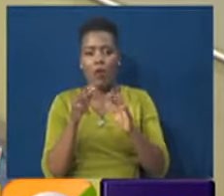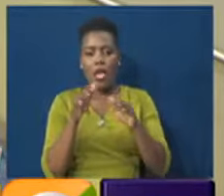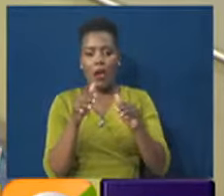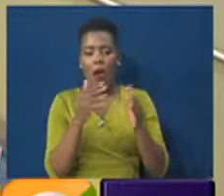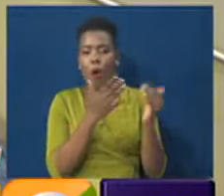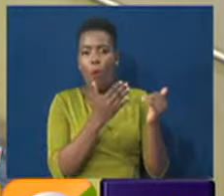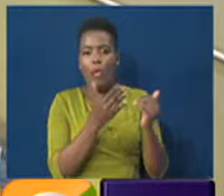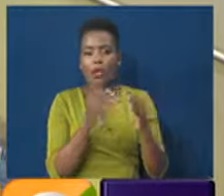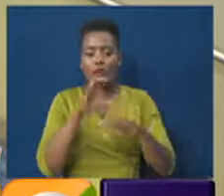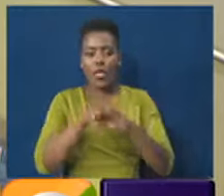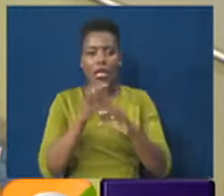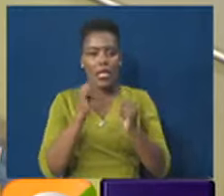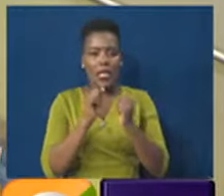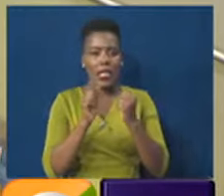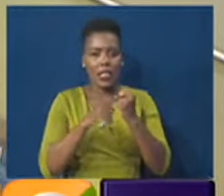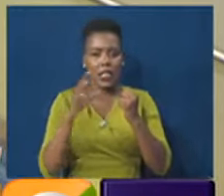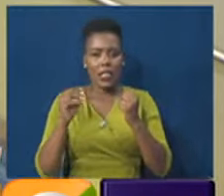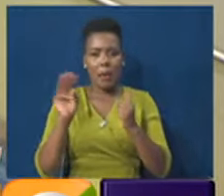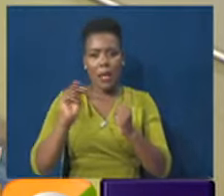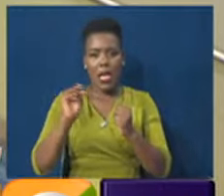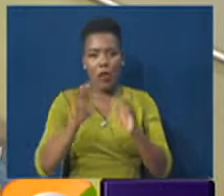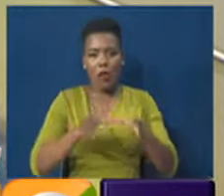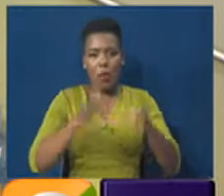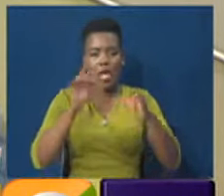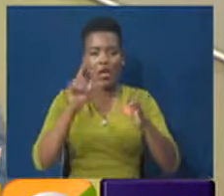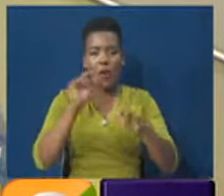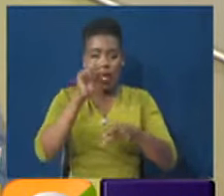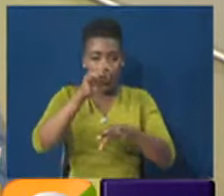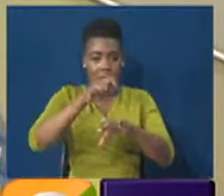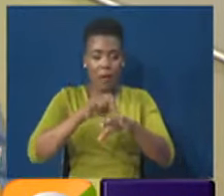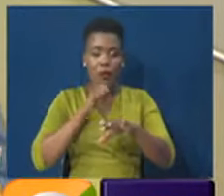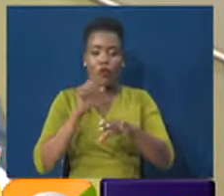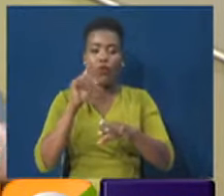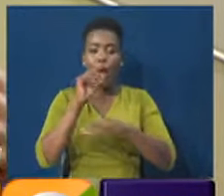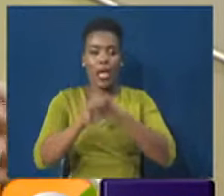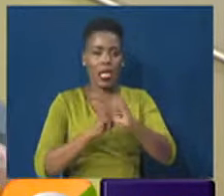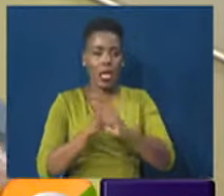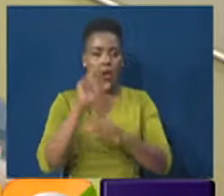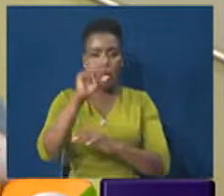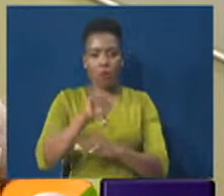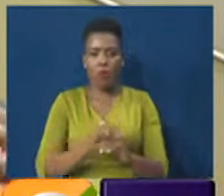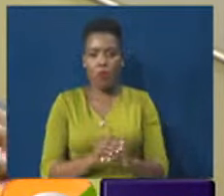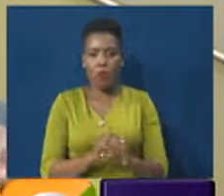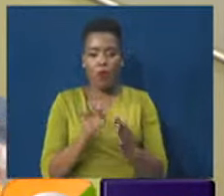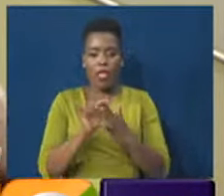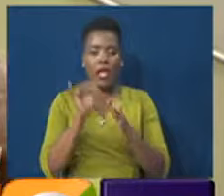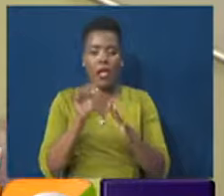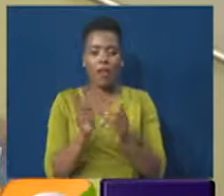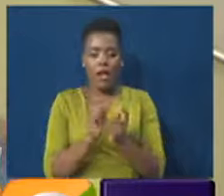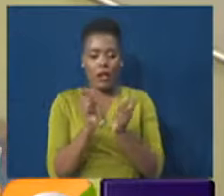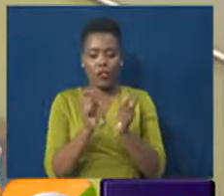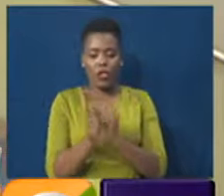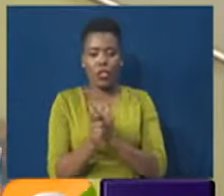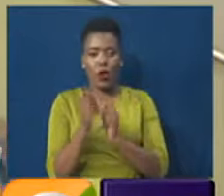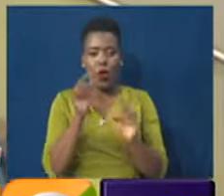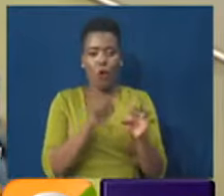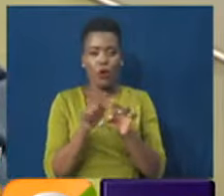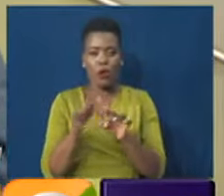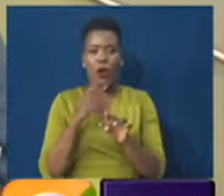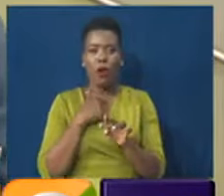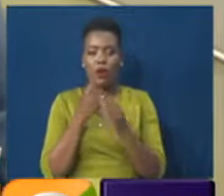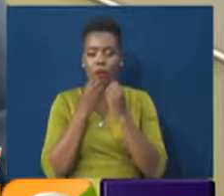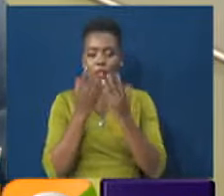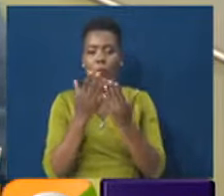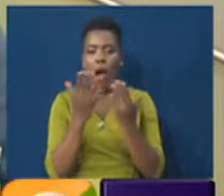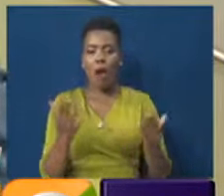million bags of maize in one season, not 1 year. That has a compounding effect in terms of even the plate. But also, let me put it